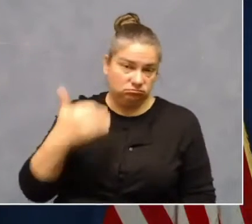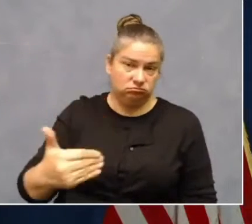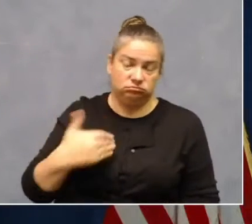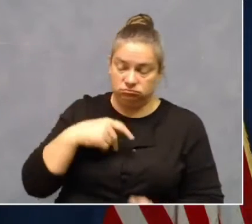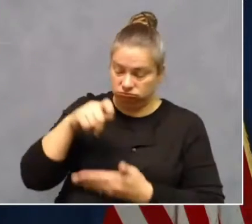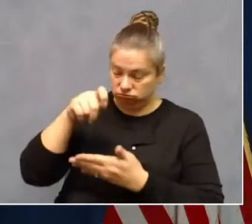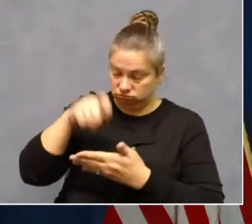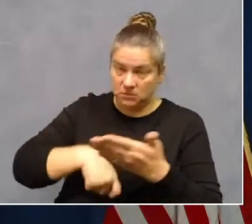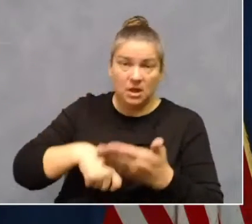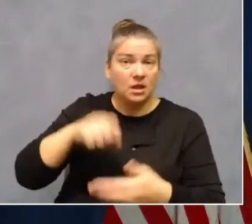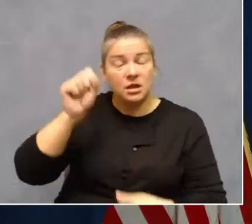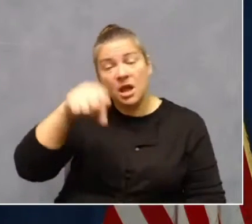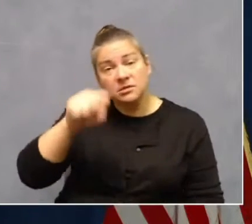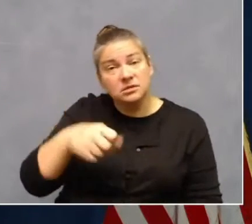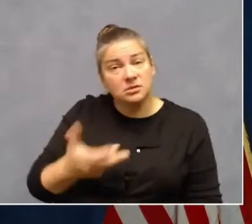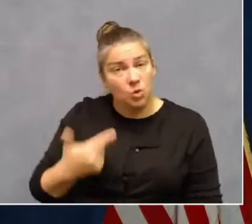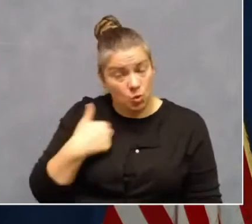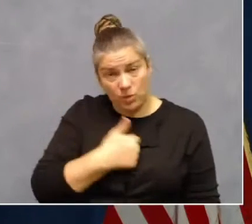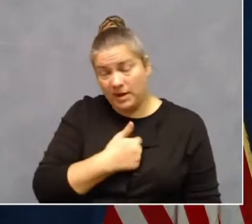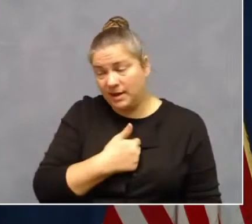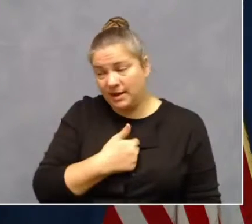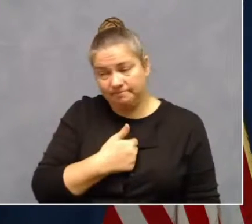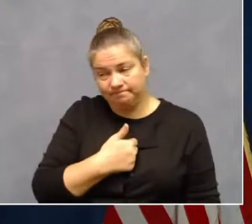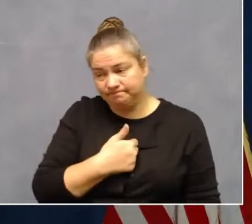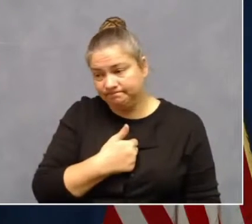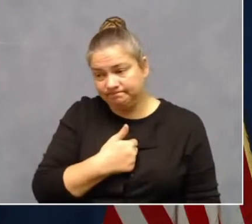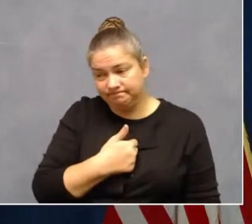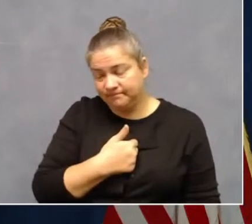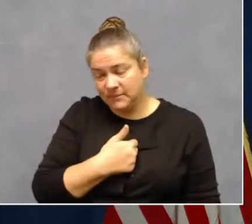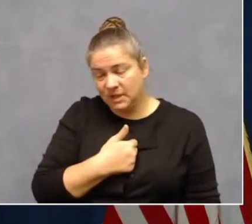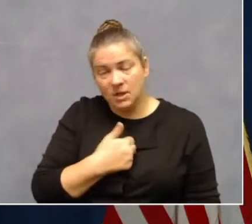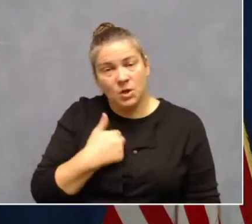Yes, we can't simply